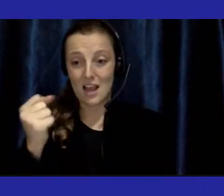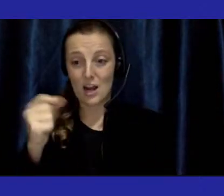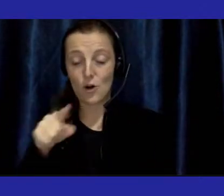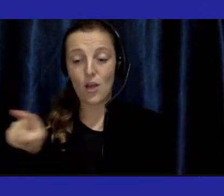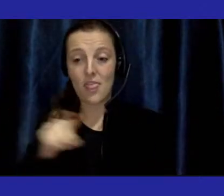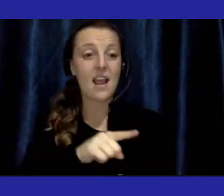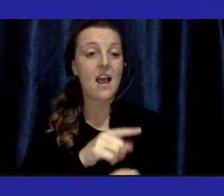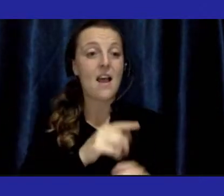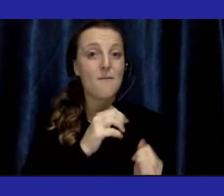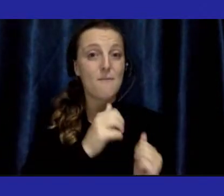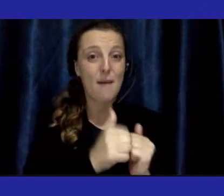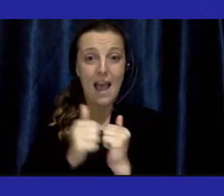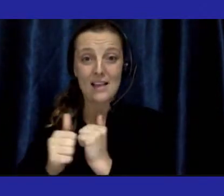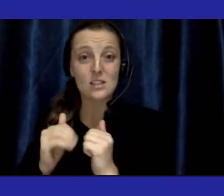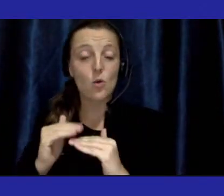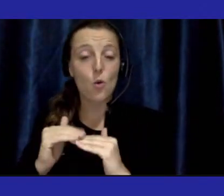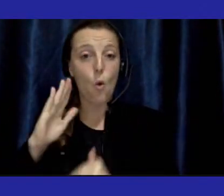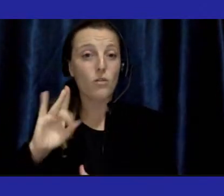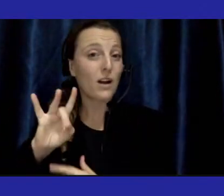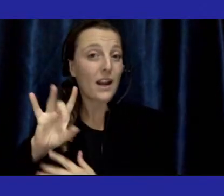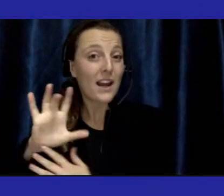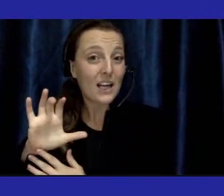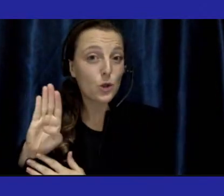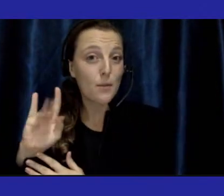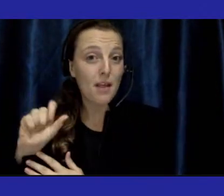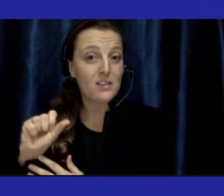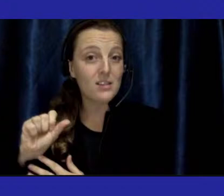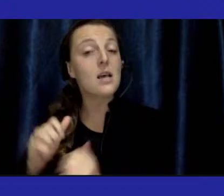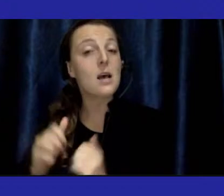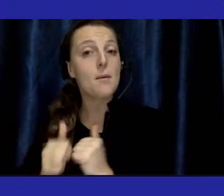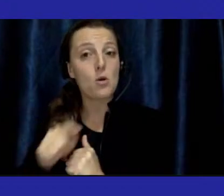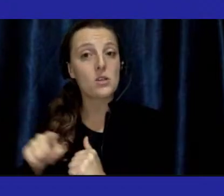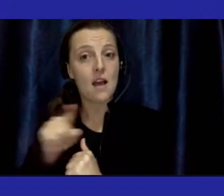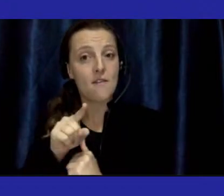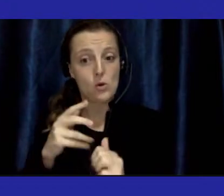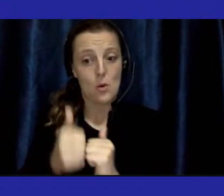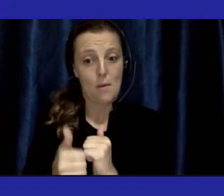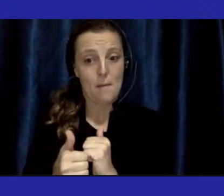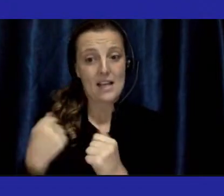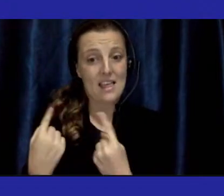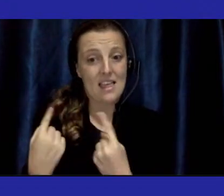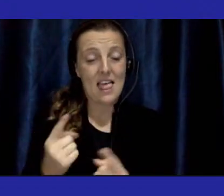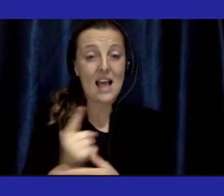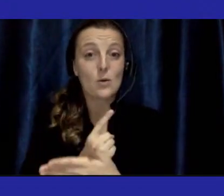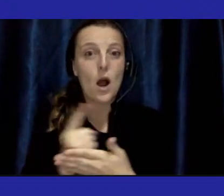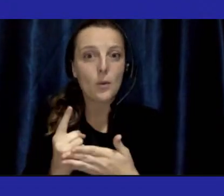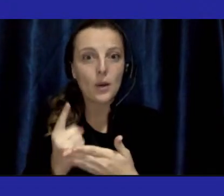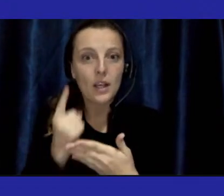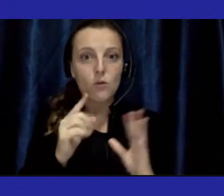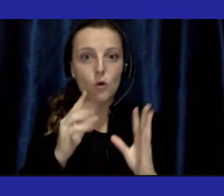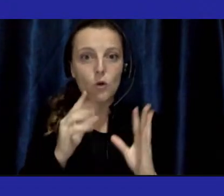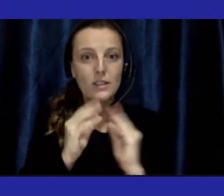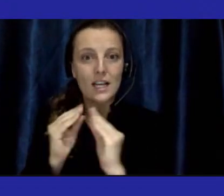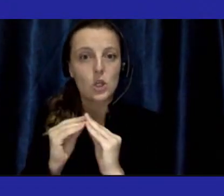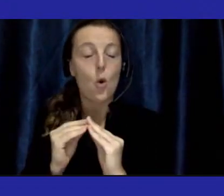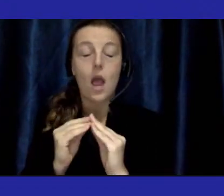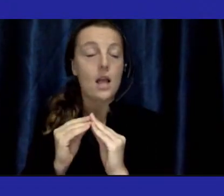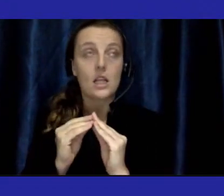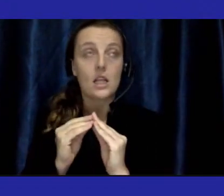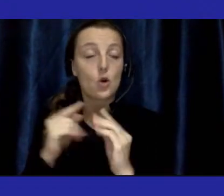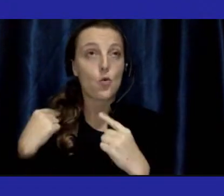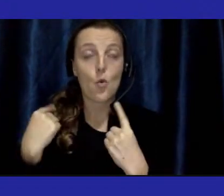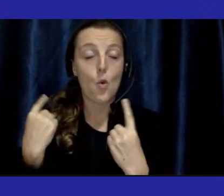the majority of which were passed within the last week of session. So an incredibly busy finale for